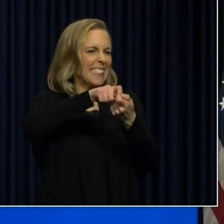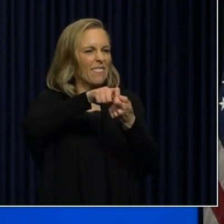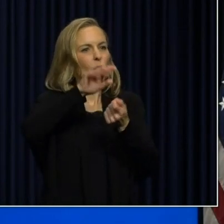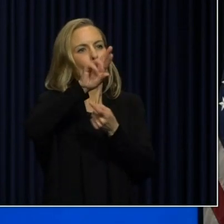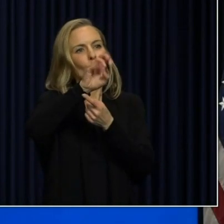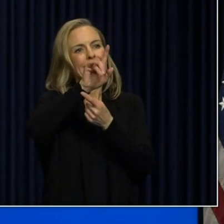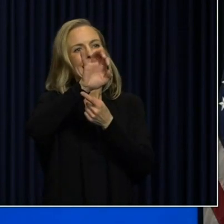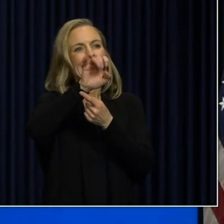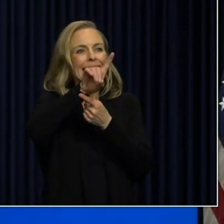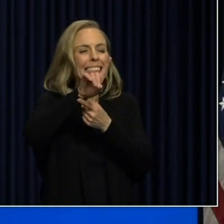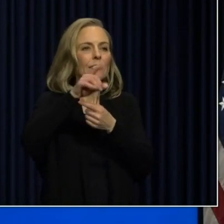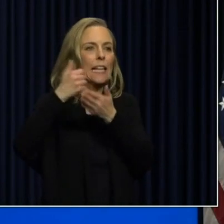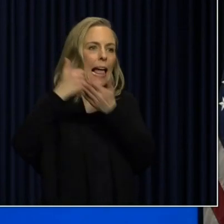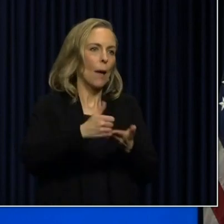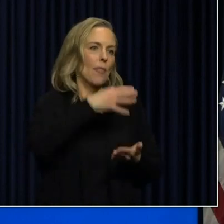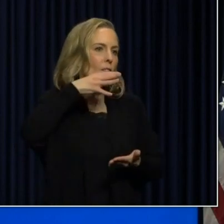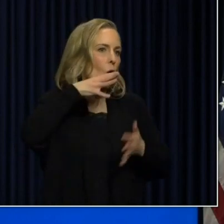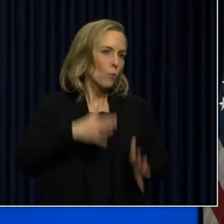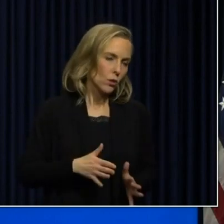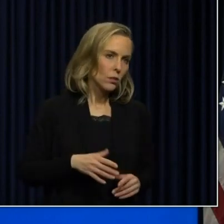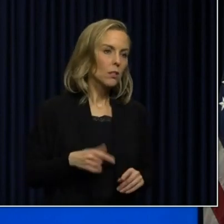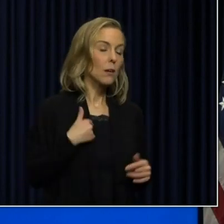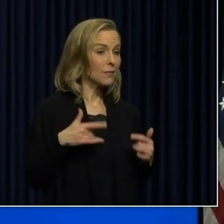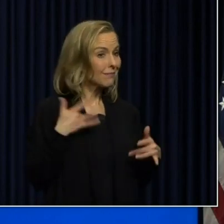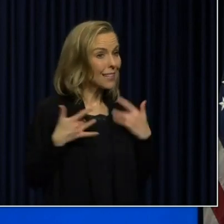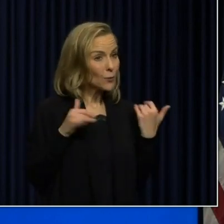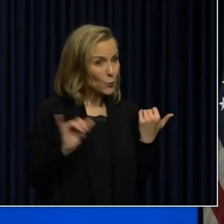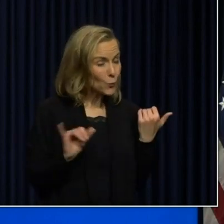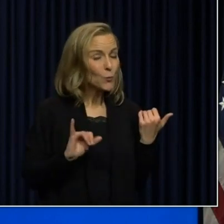also excited that